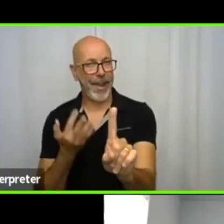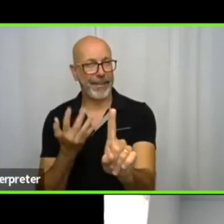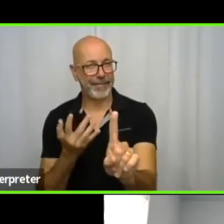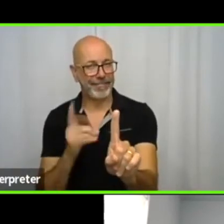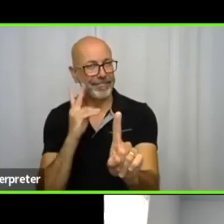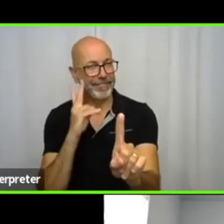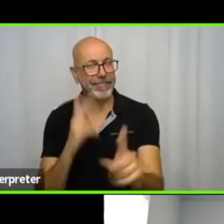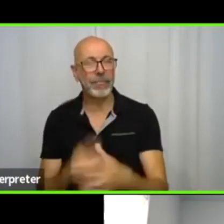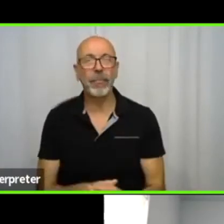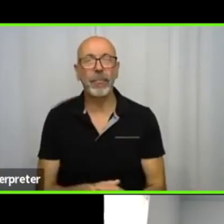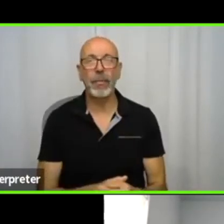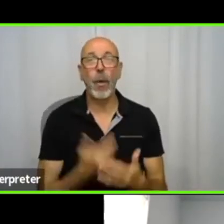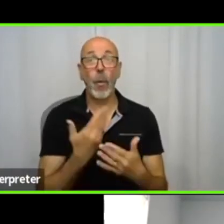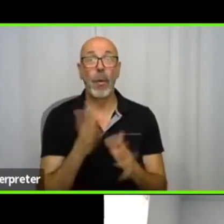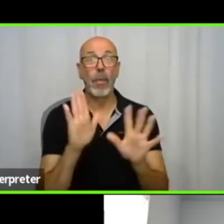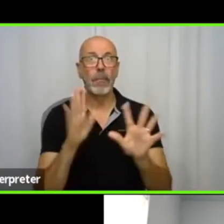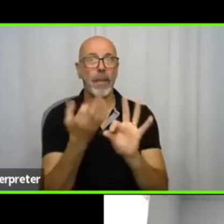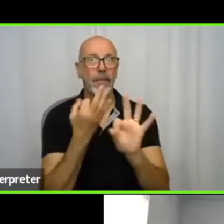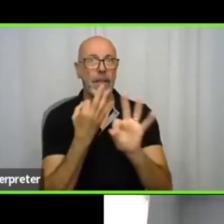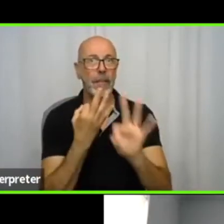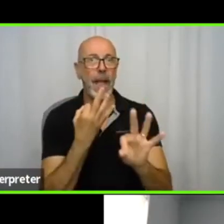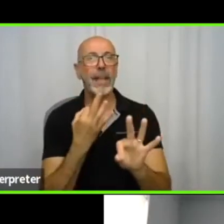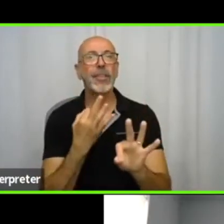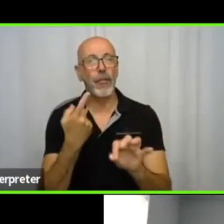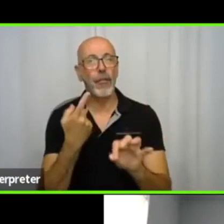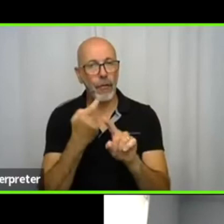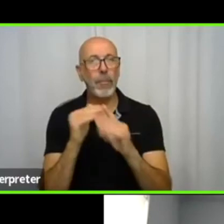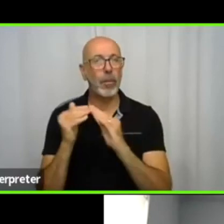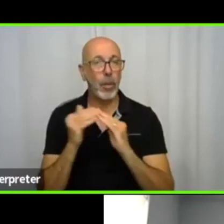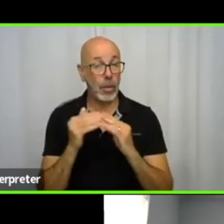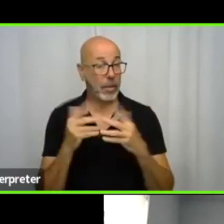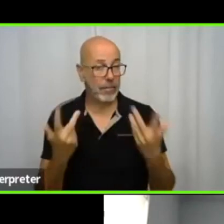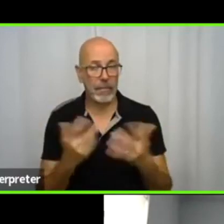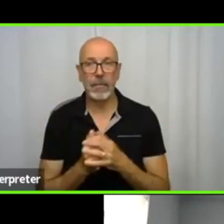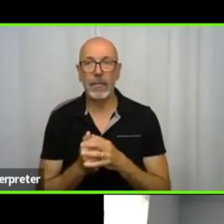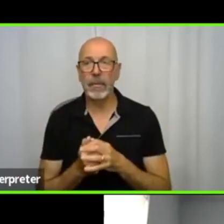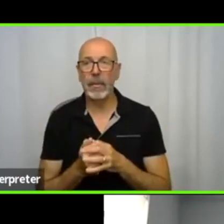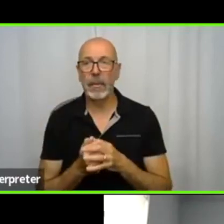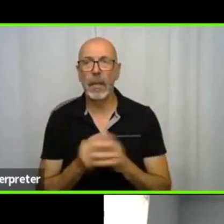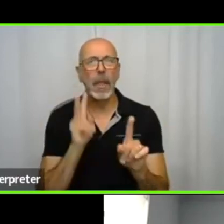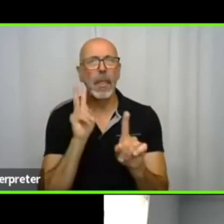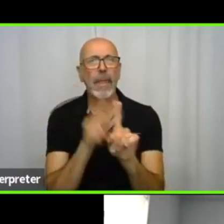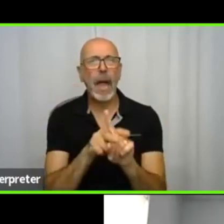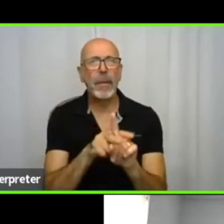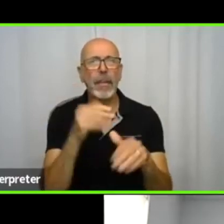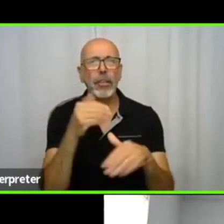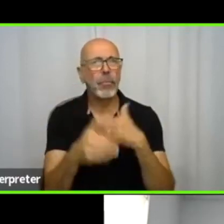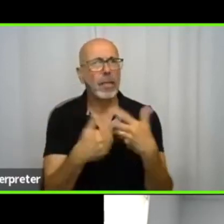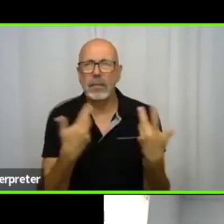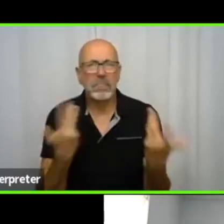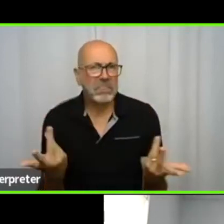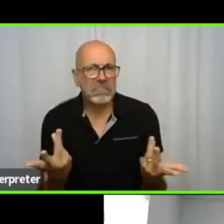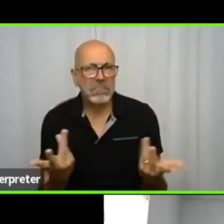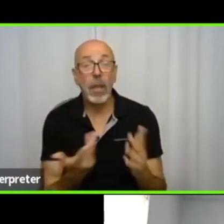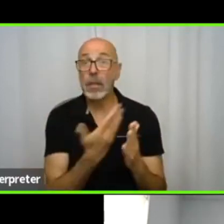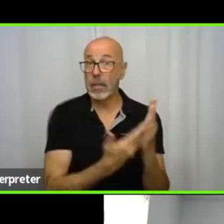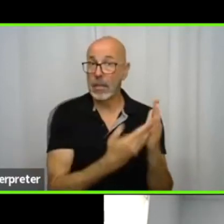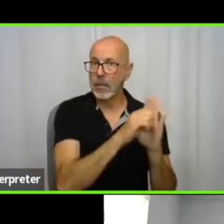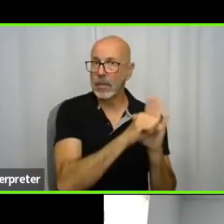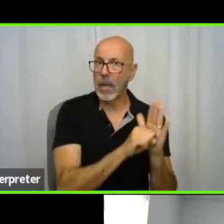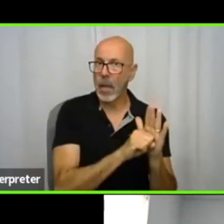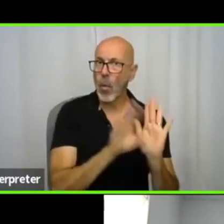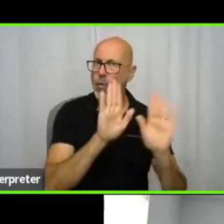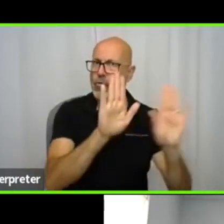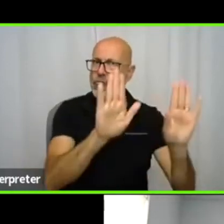big feedbacks that we can get from the community also is the application process. Some states do it really well, others